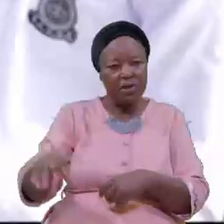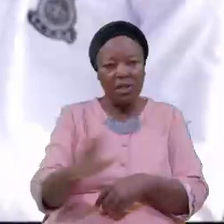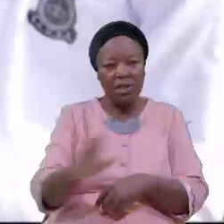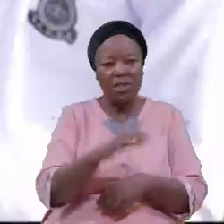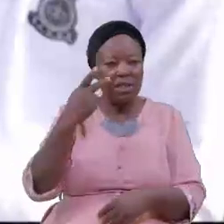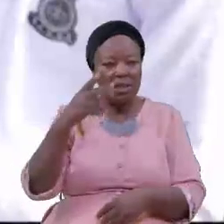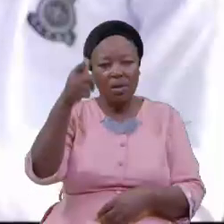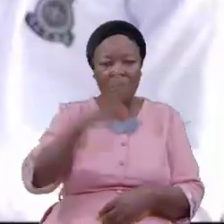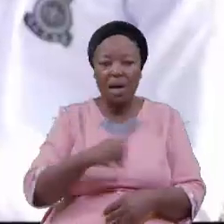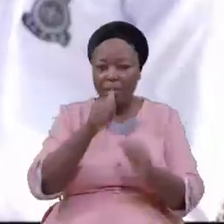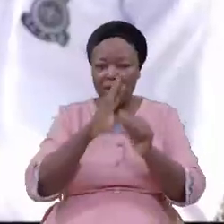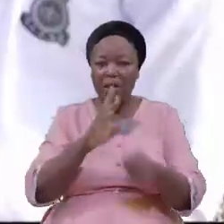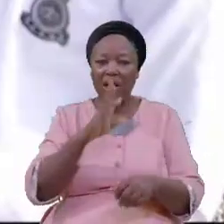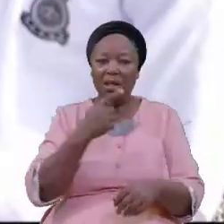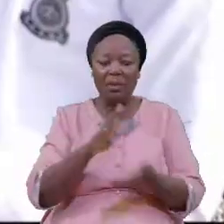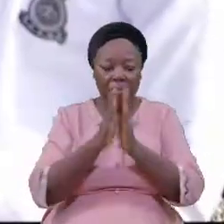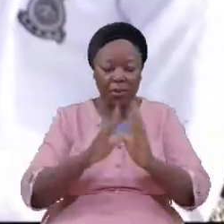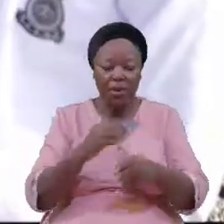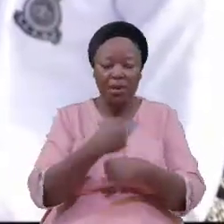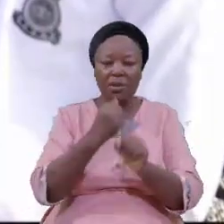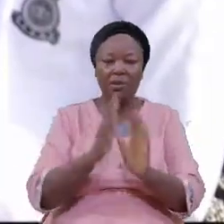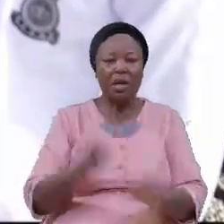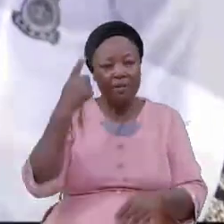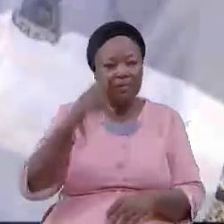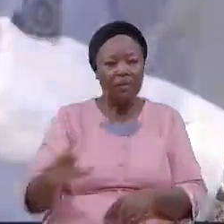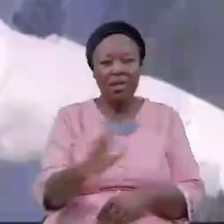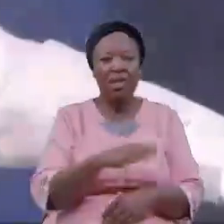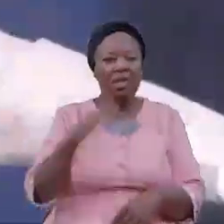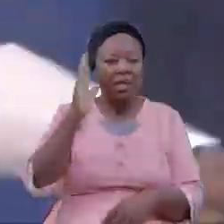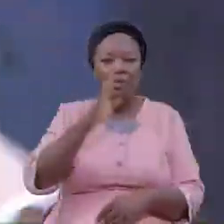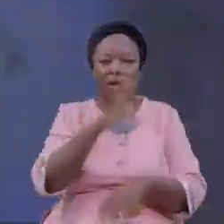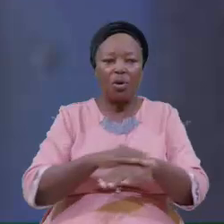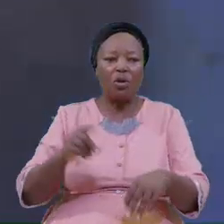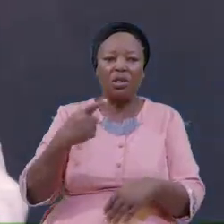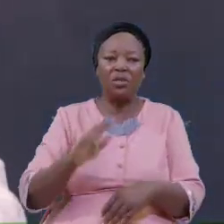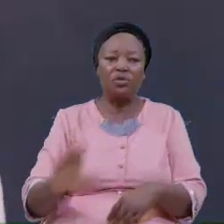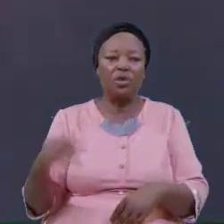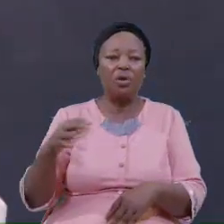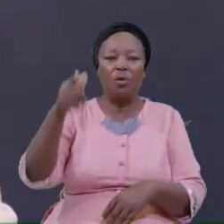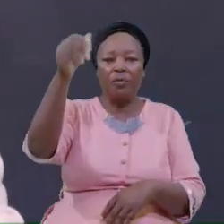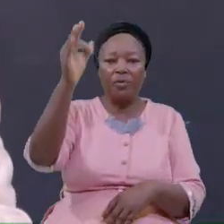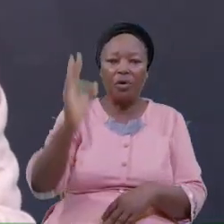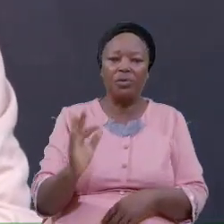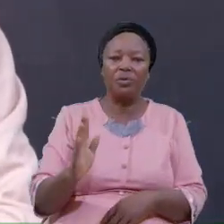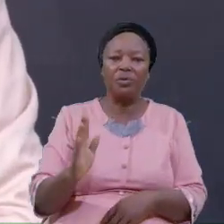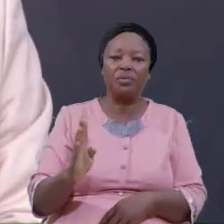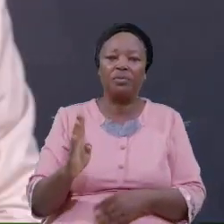blessed are the peacemakers, for they shall be called the children of God.